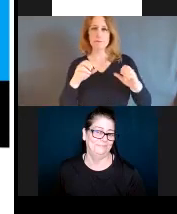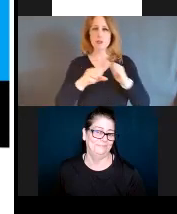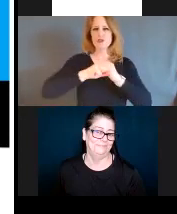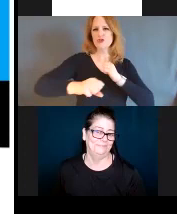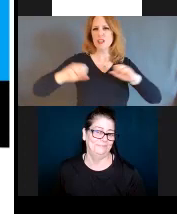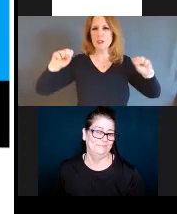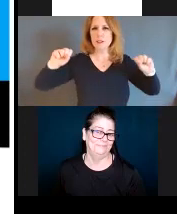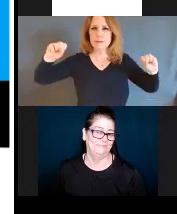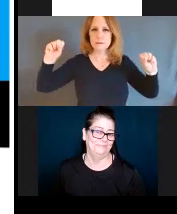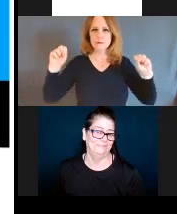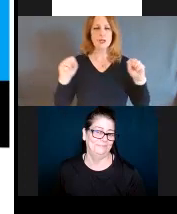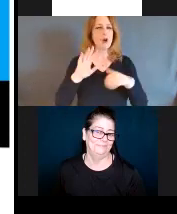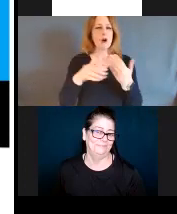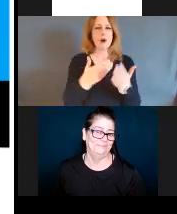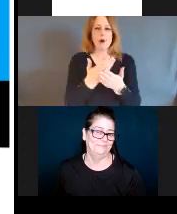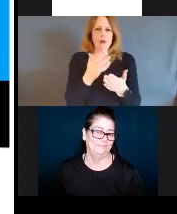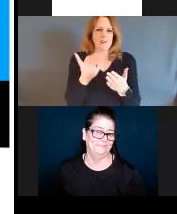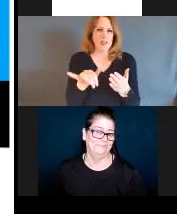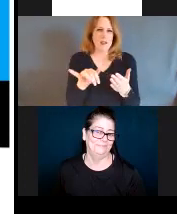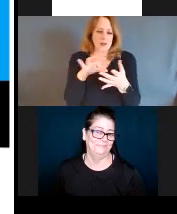into their physical body.